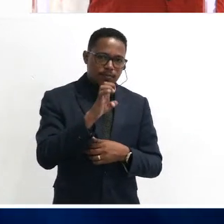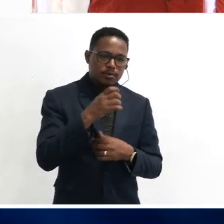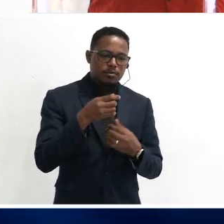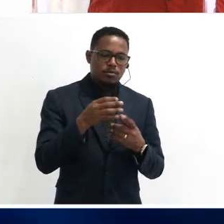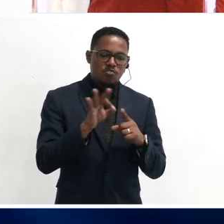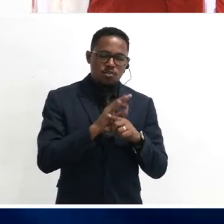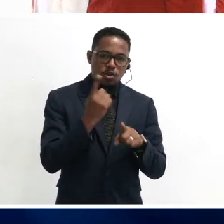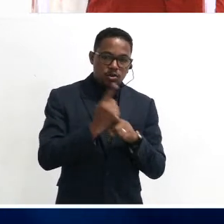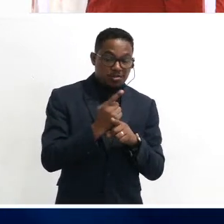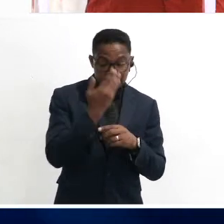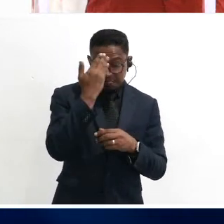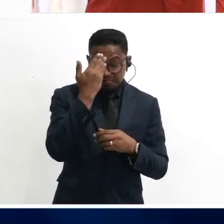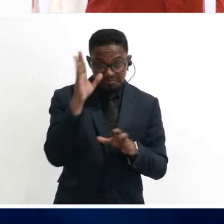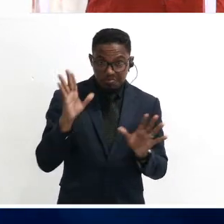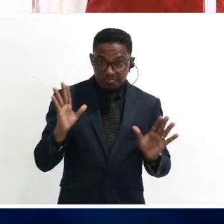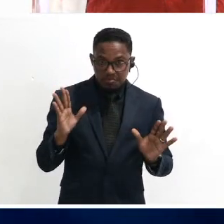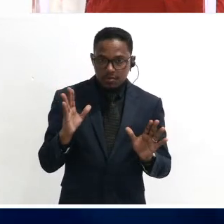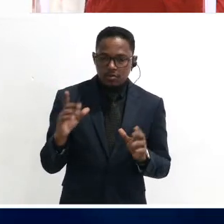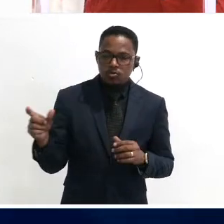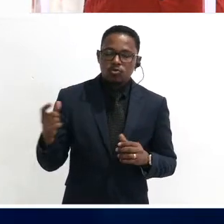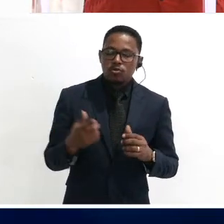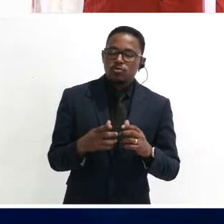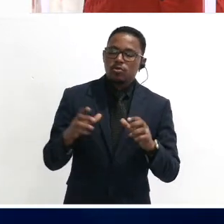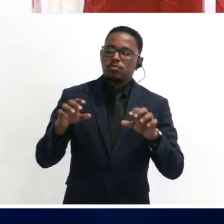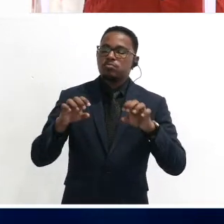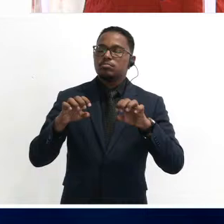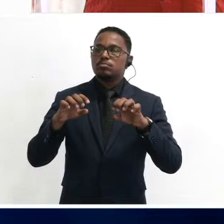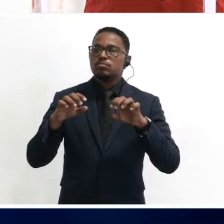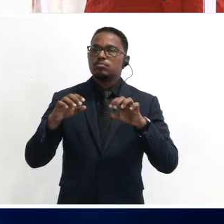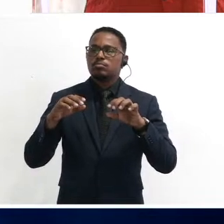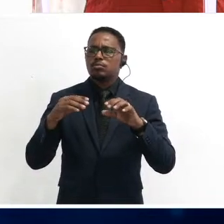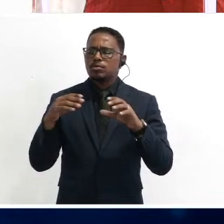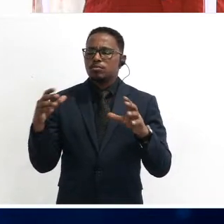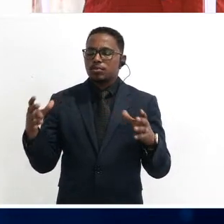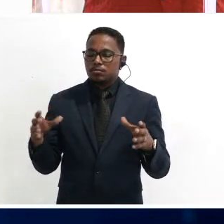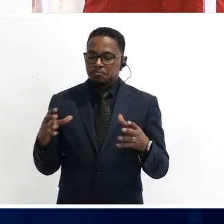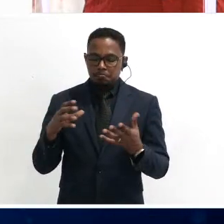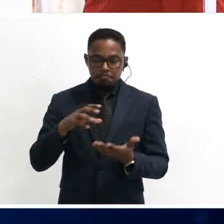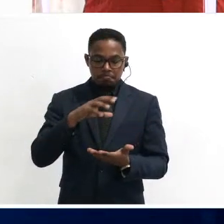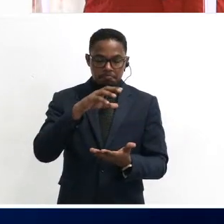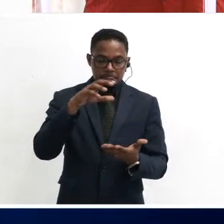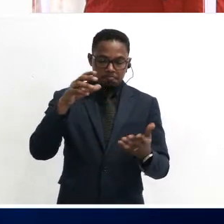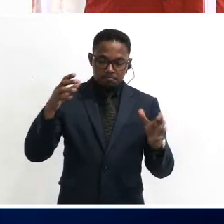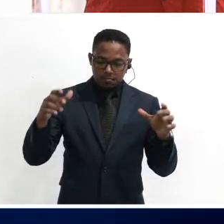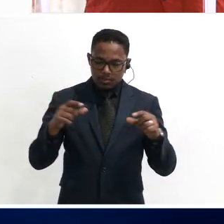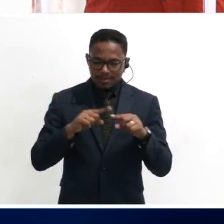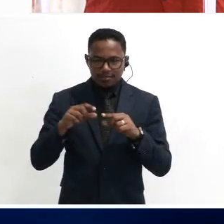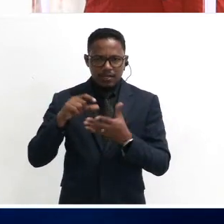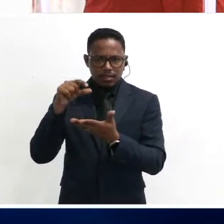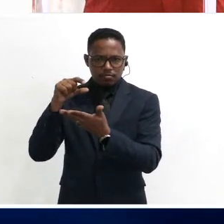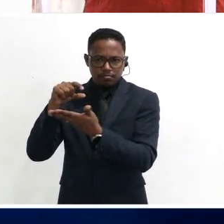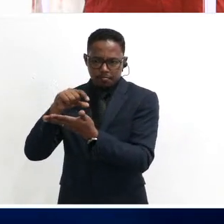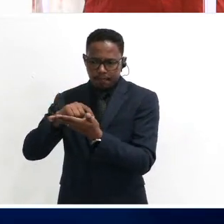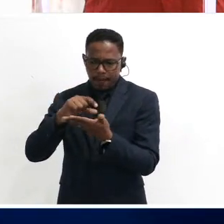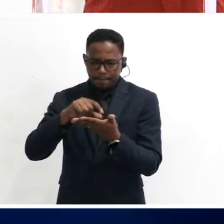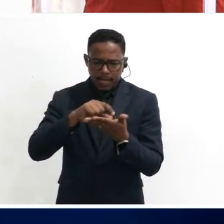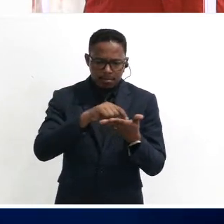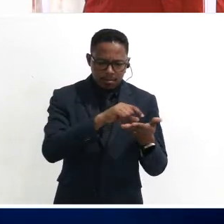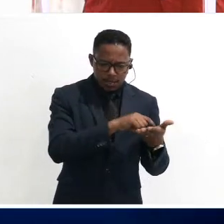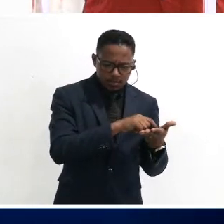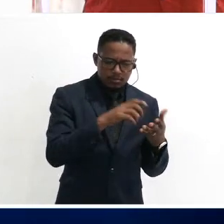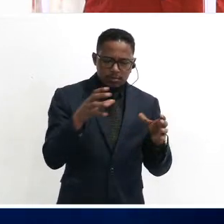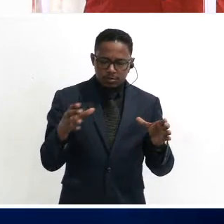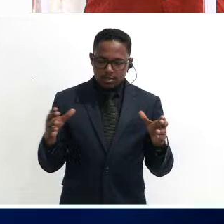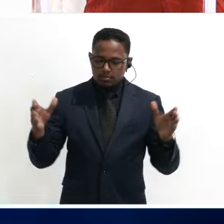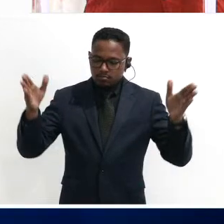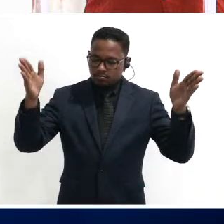package, especially if it's a package that has multiple chips, that can severely affect the package. If it turns out to be bad,